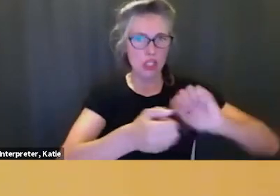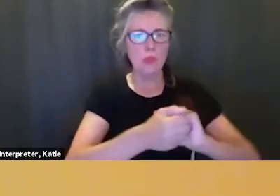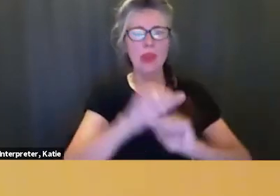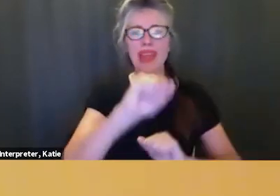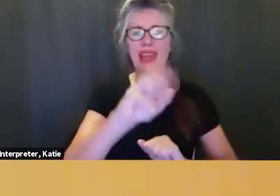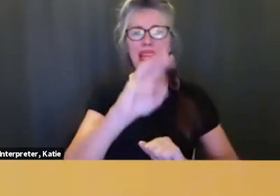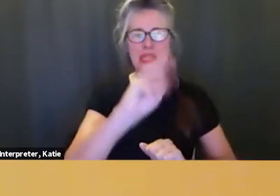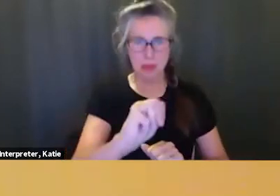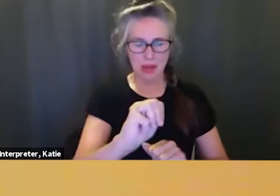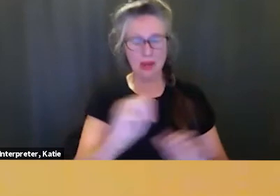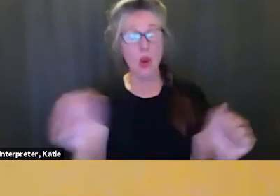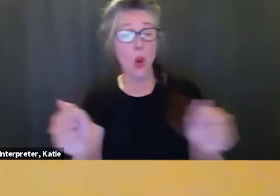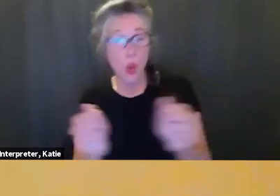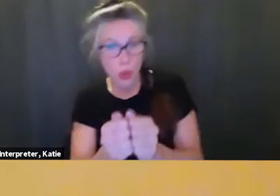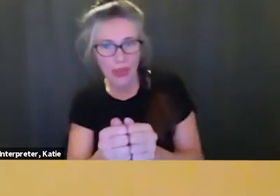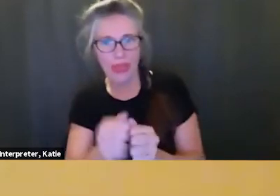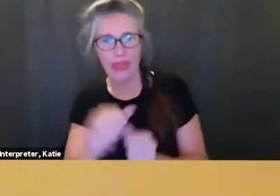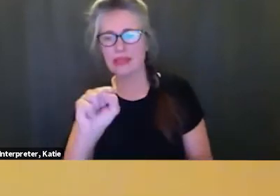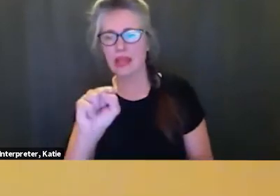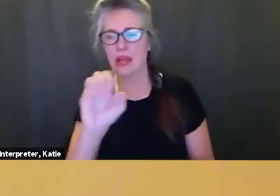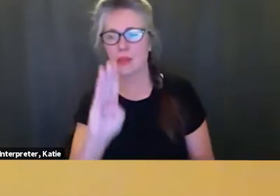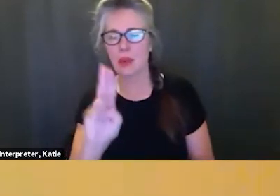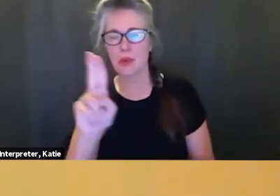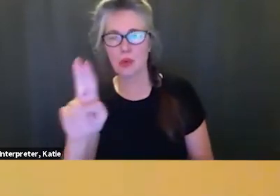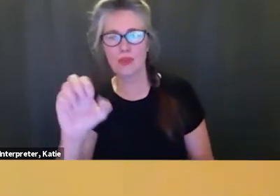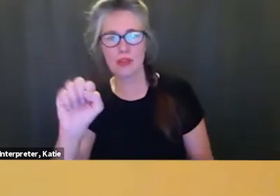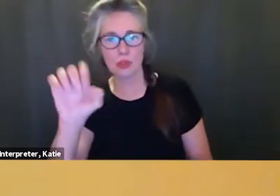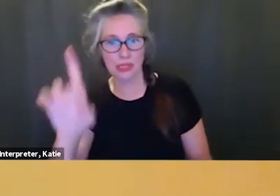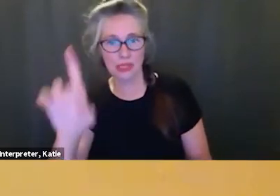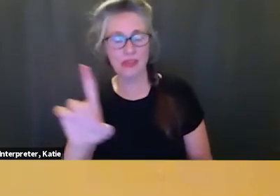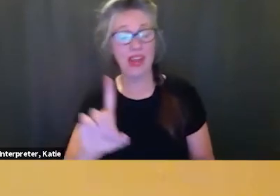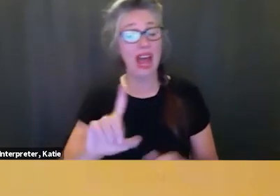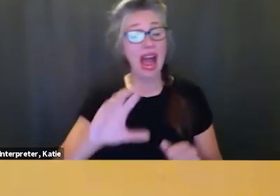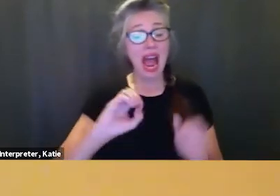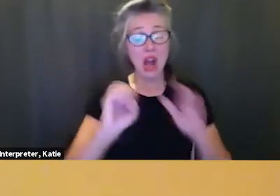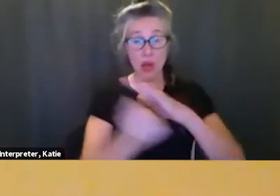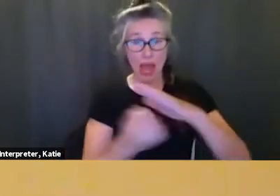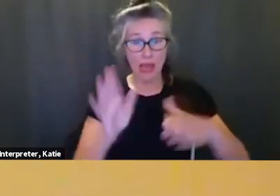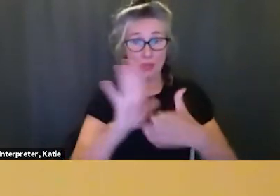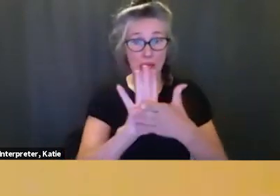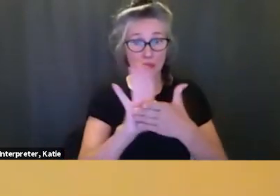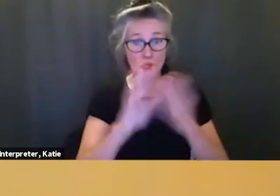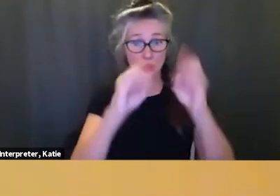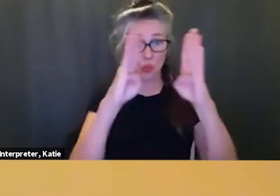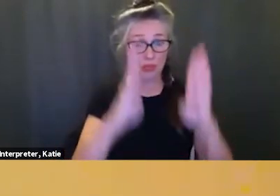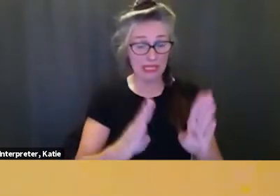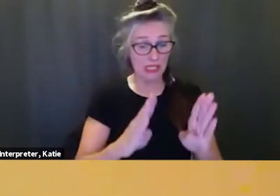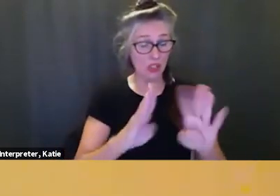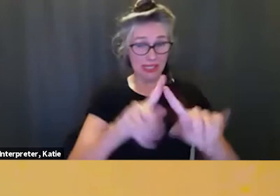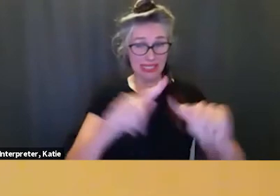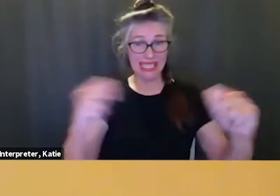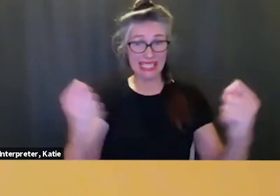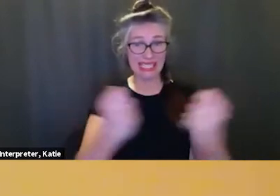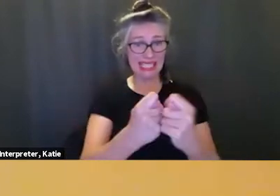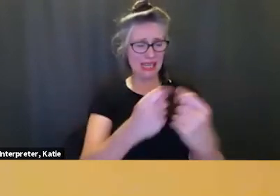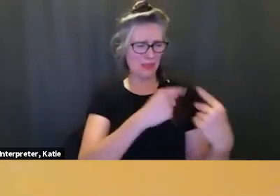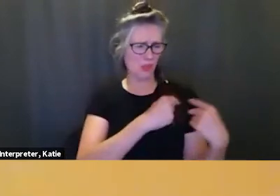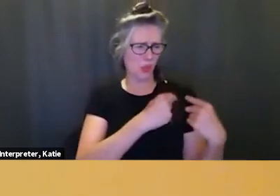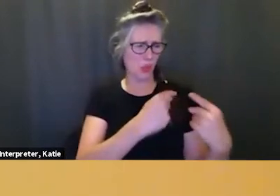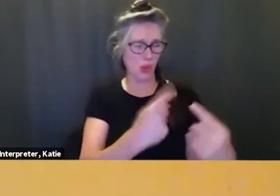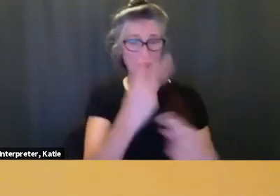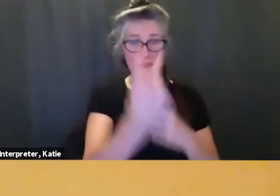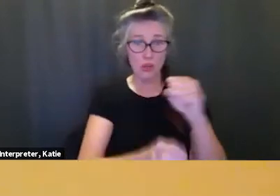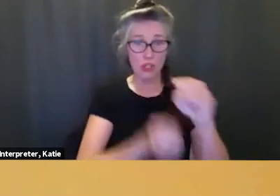Barbara Unified. Our teams of elementary teachers for the last 2 years, this past